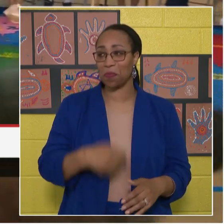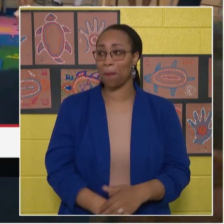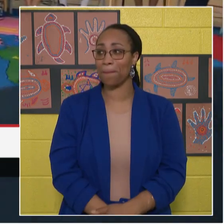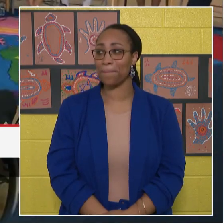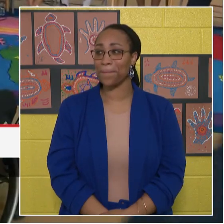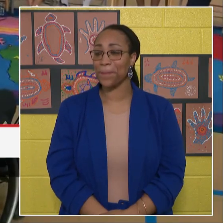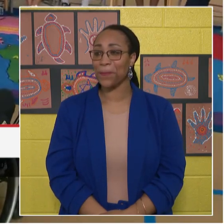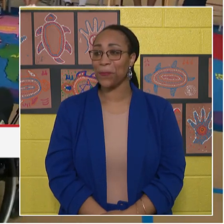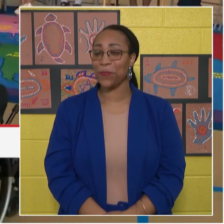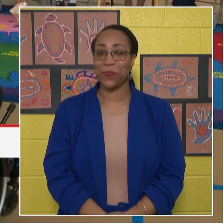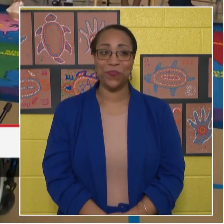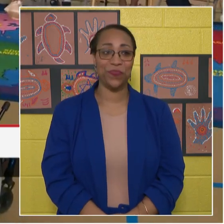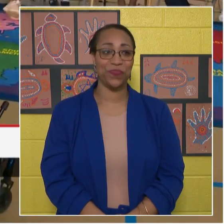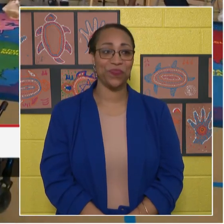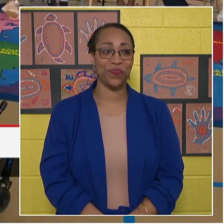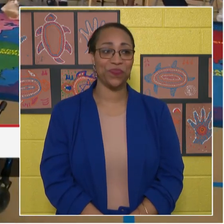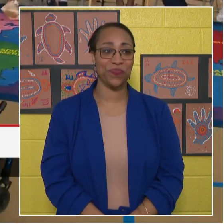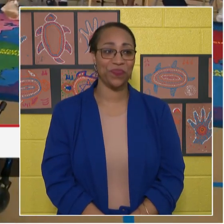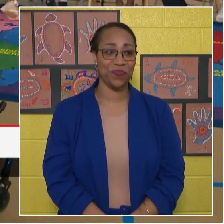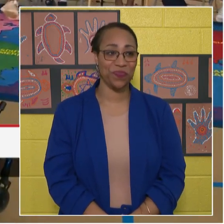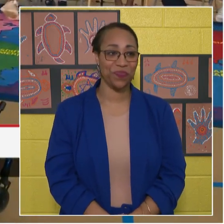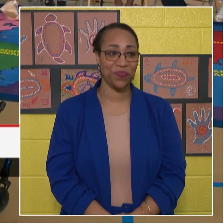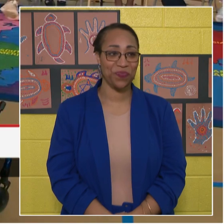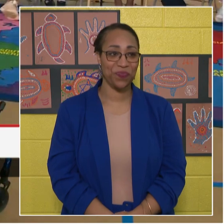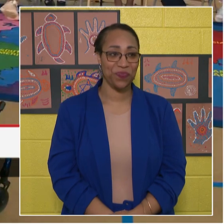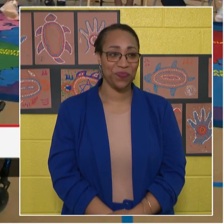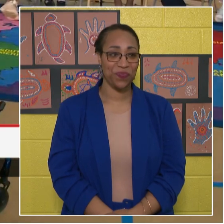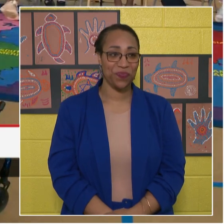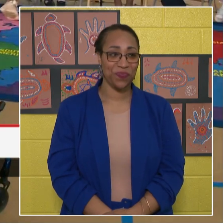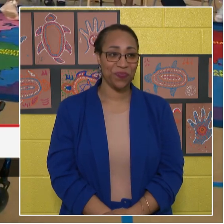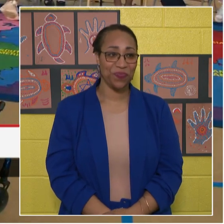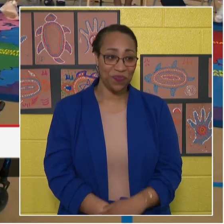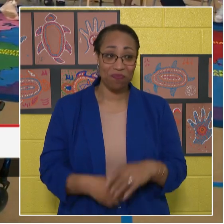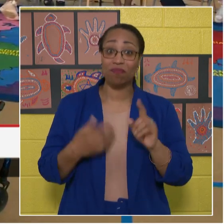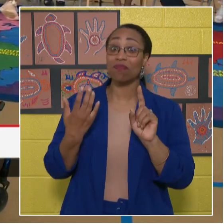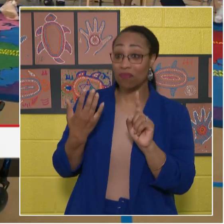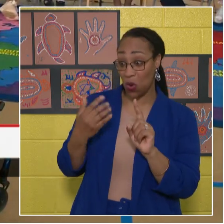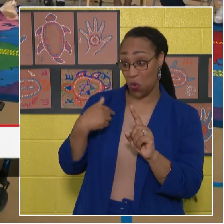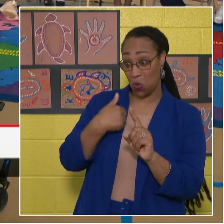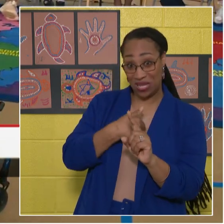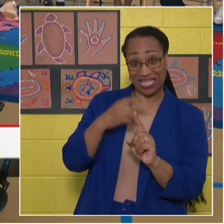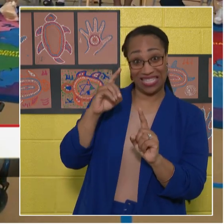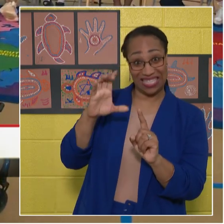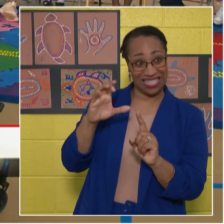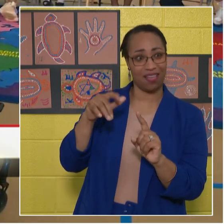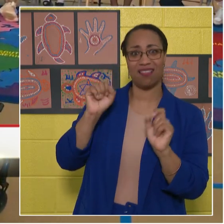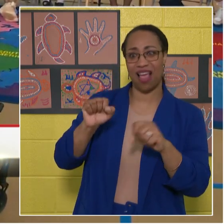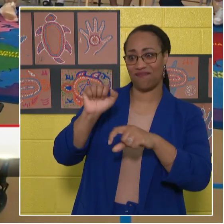It's able to function as its own state. Well, these are great responses.